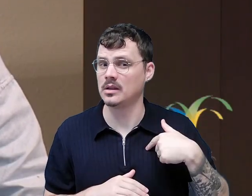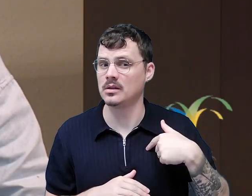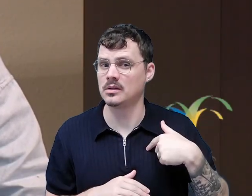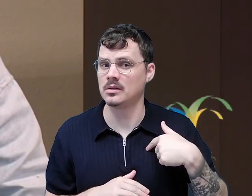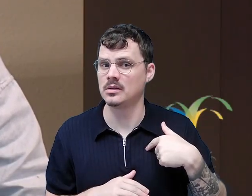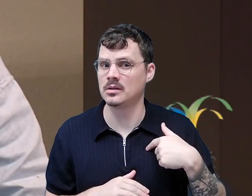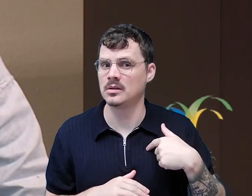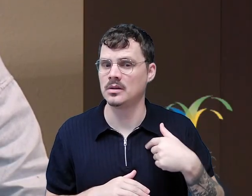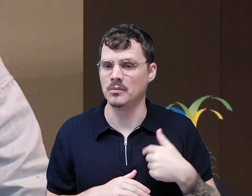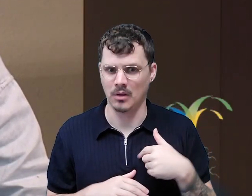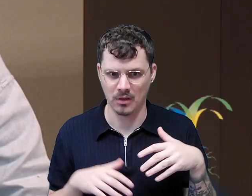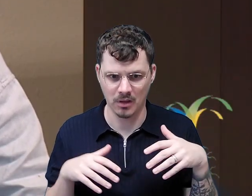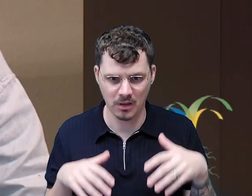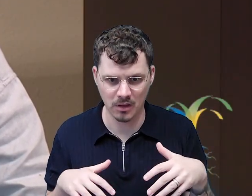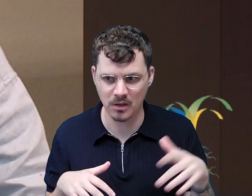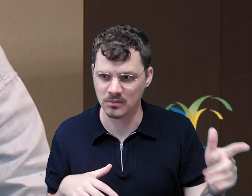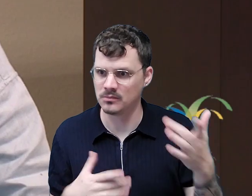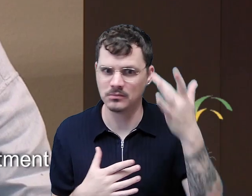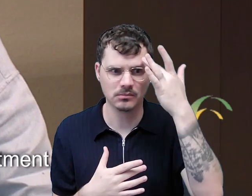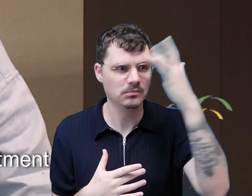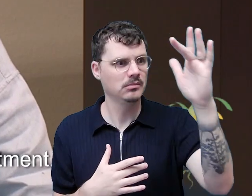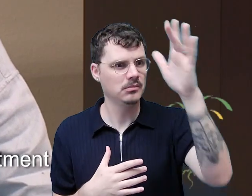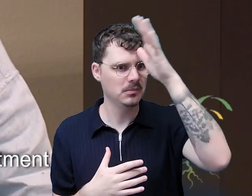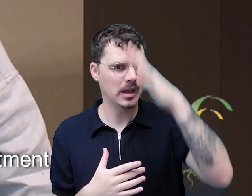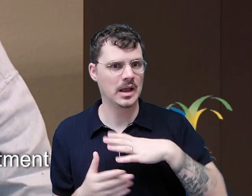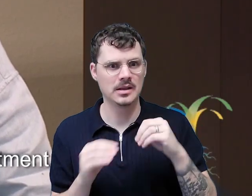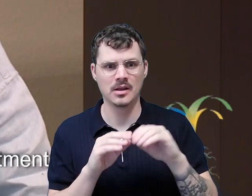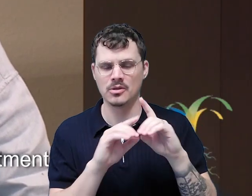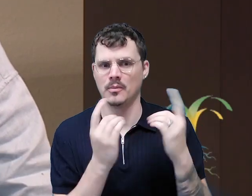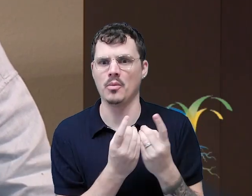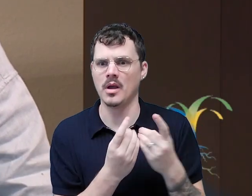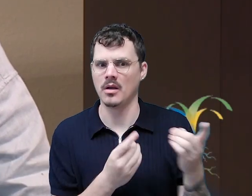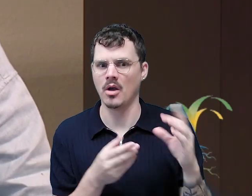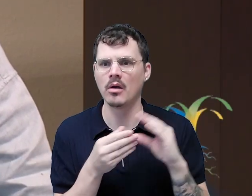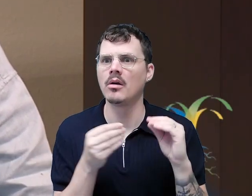me. The most brilliant guy in the department.